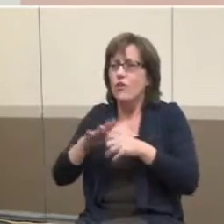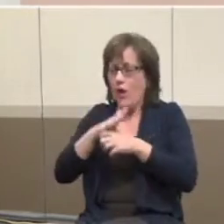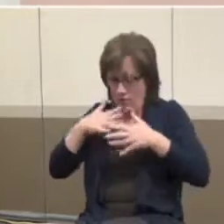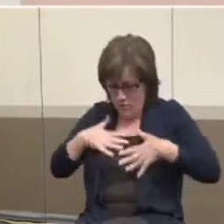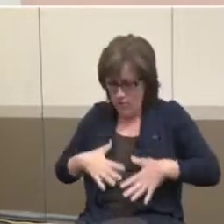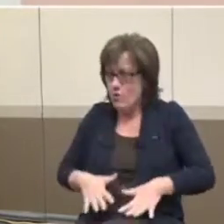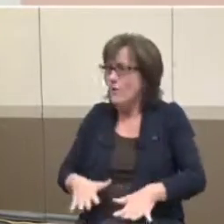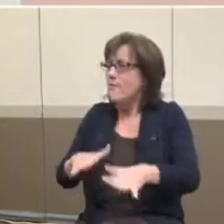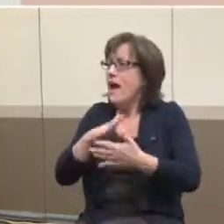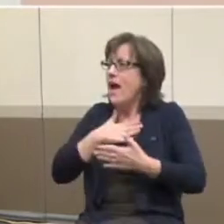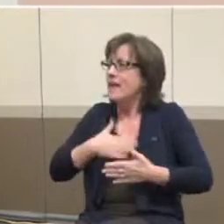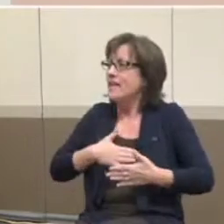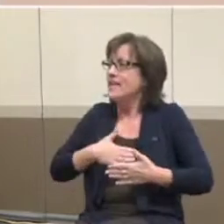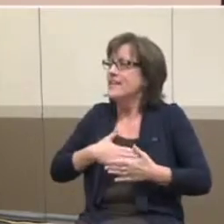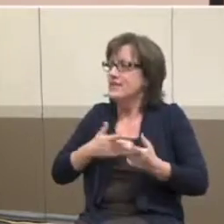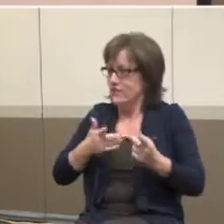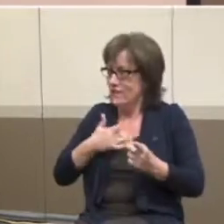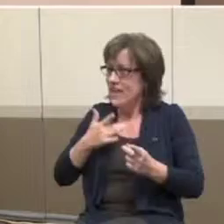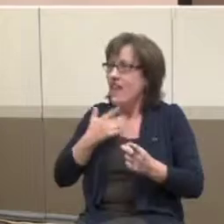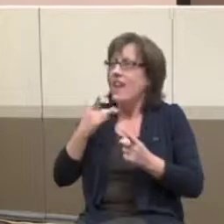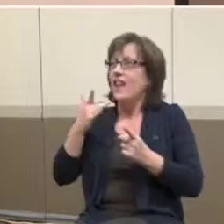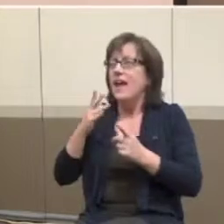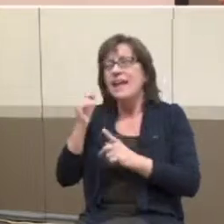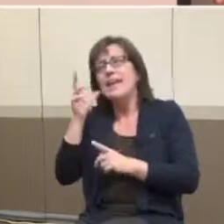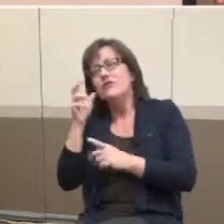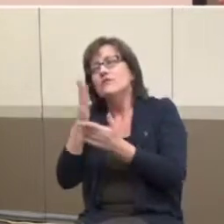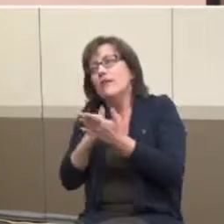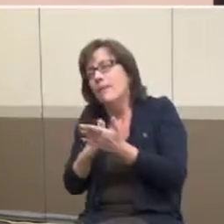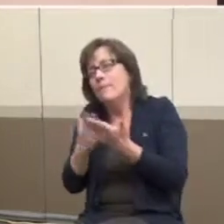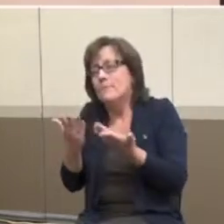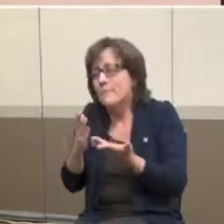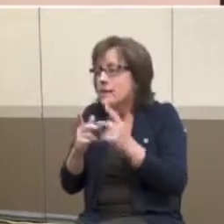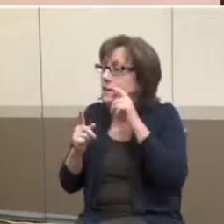You know, she's feeling it and hearing some of it